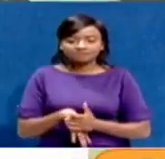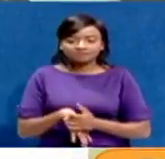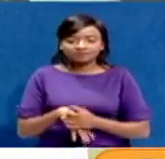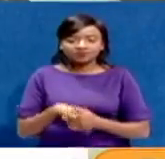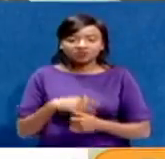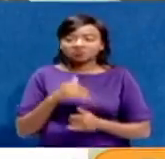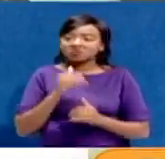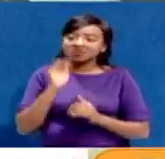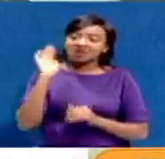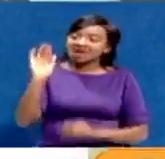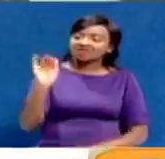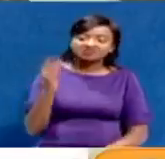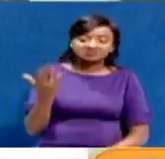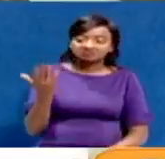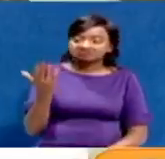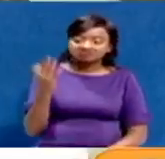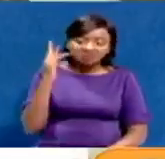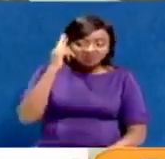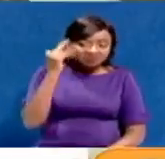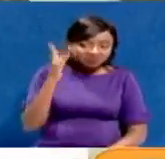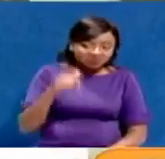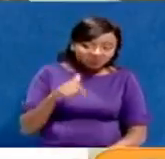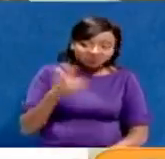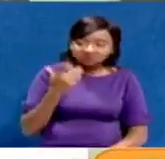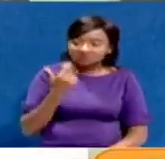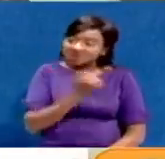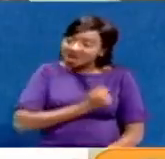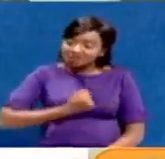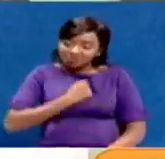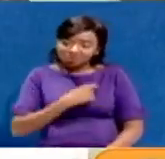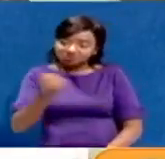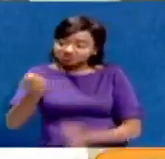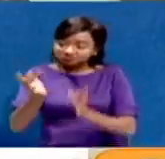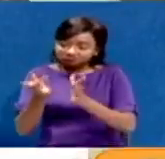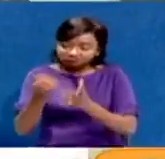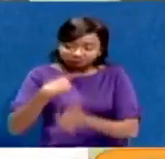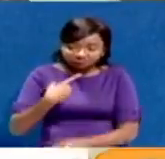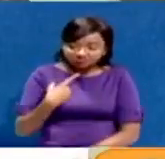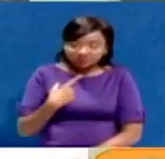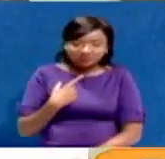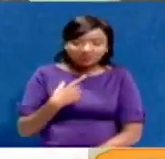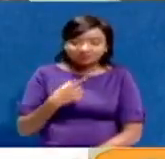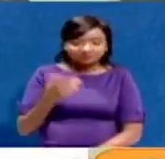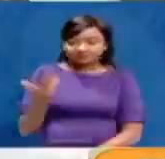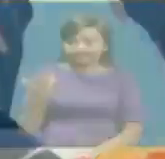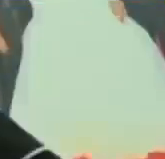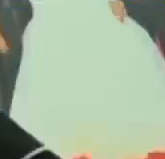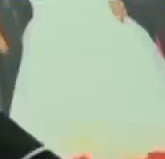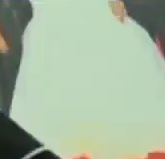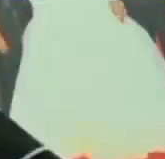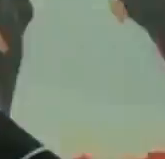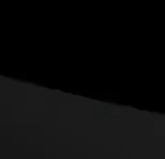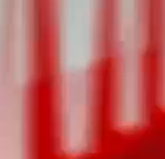reason or even a written apology. No, it was not forthcoming.